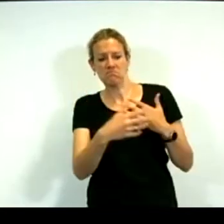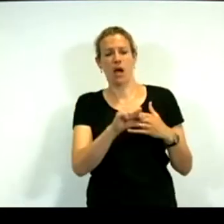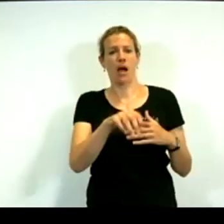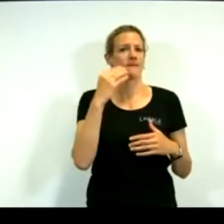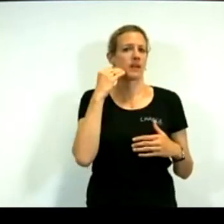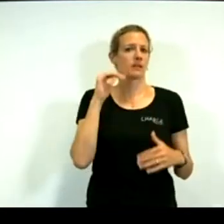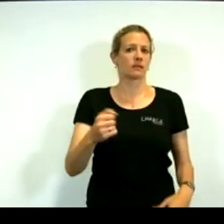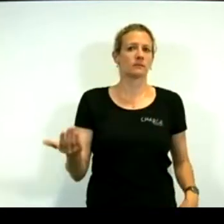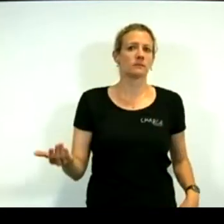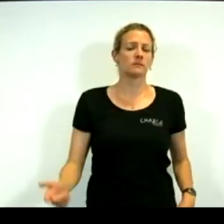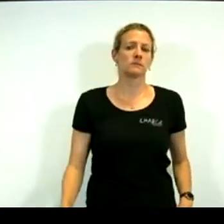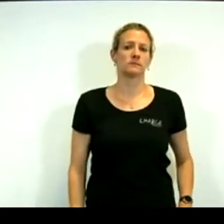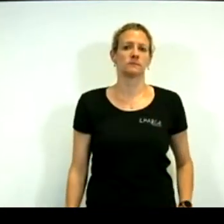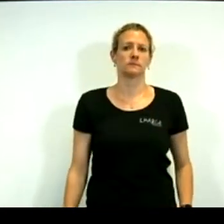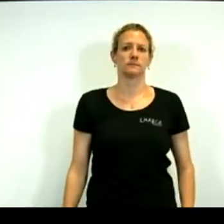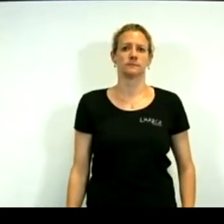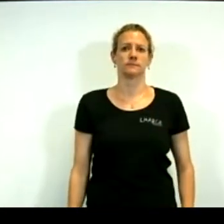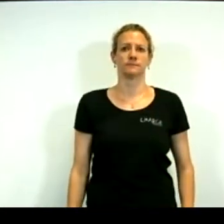you know?